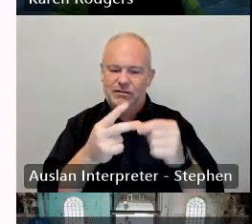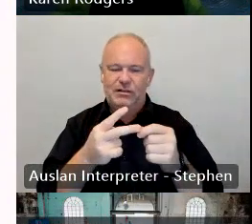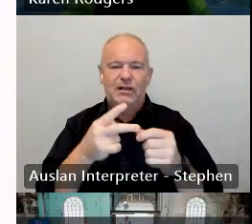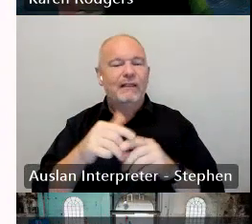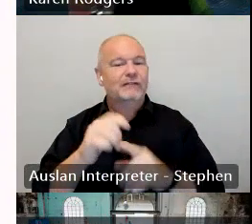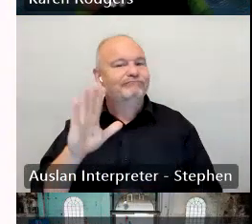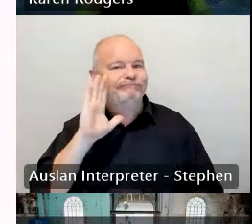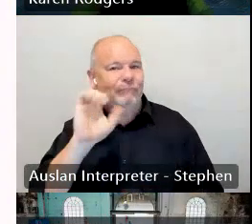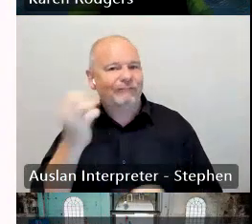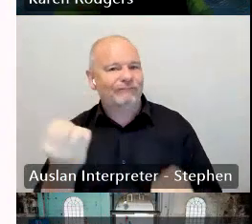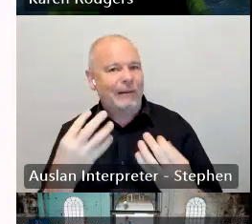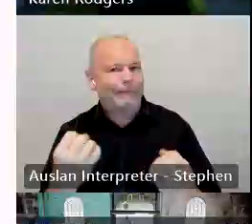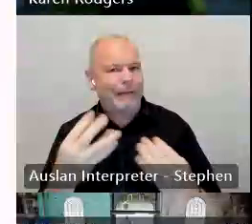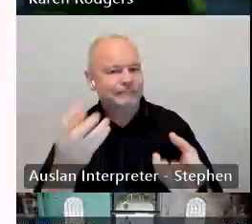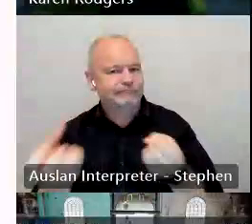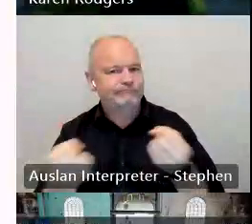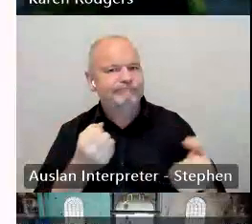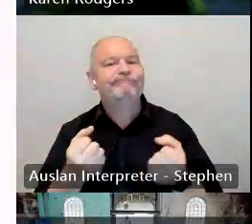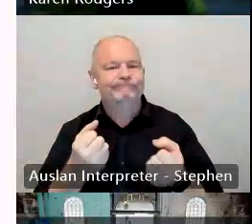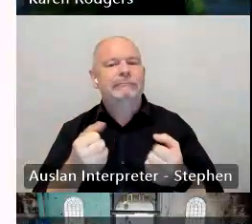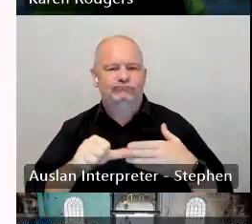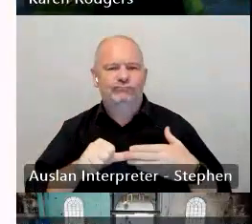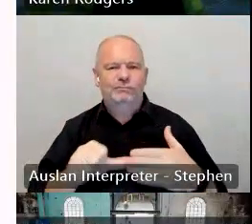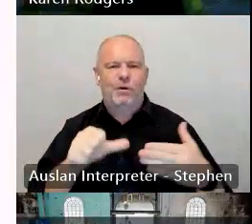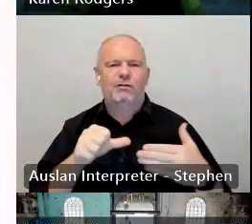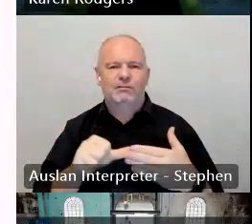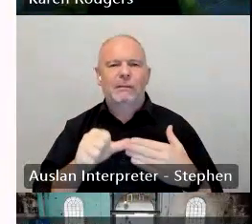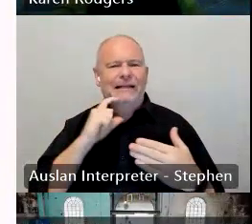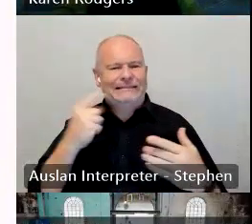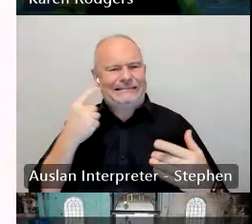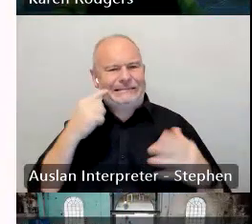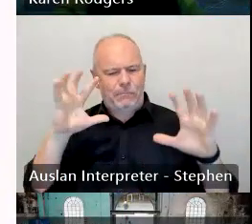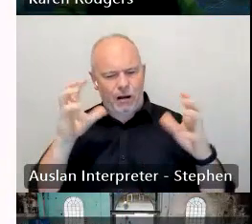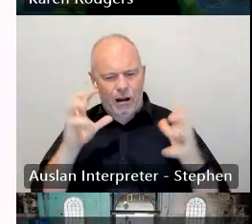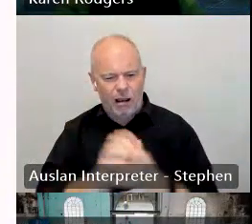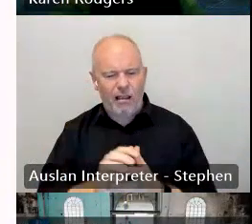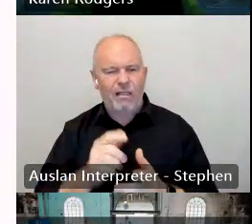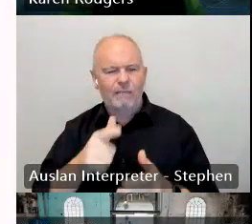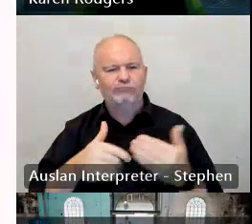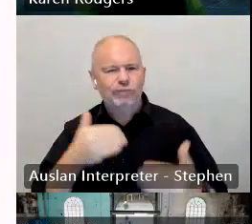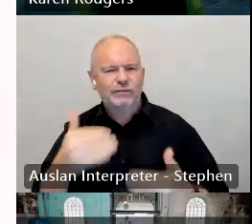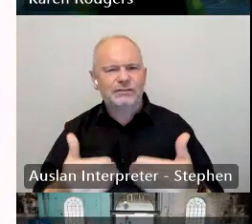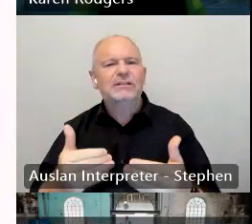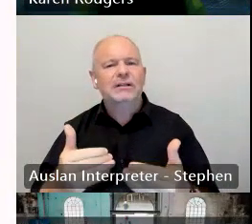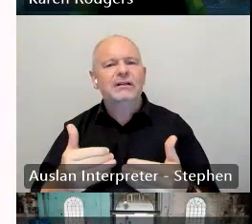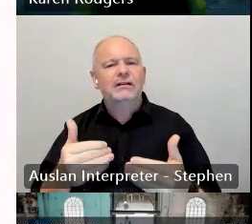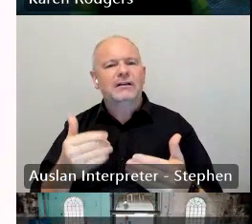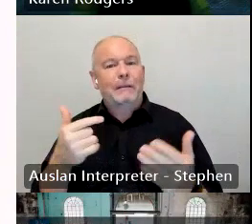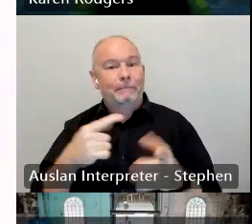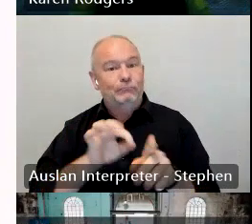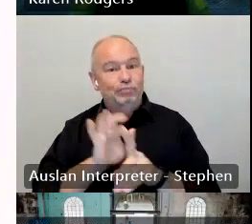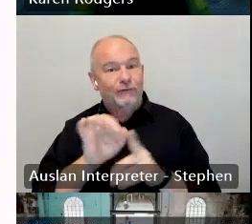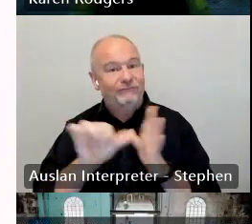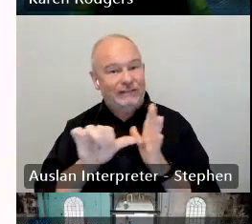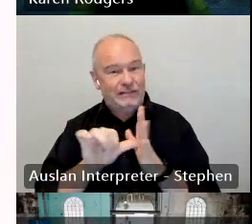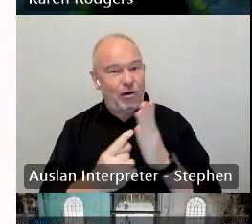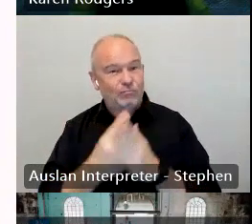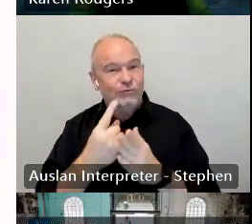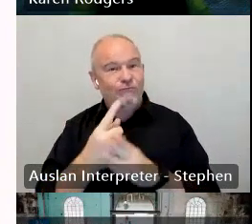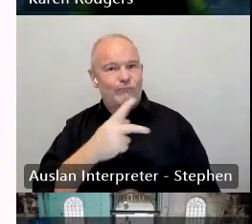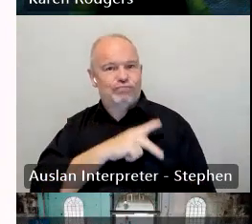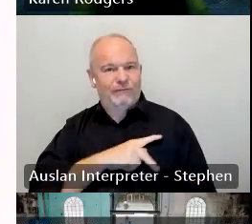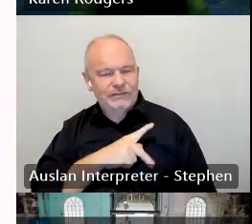the policy consultation period, simplify the grant application and reporting processes, improve funding opportunities for professional